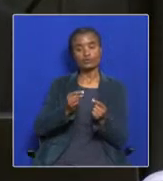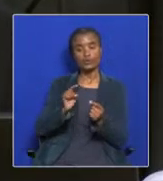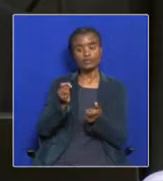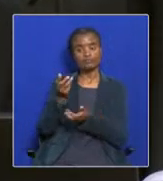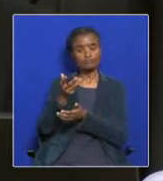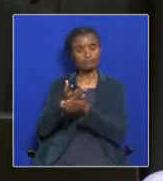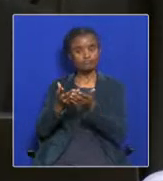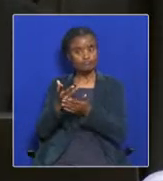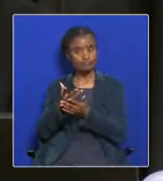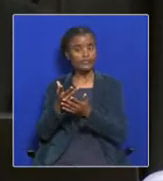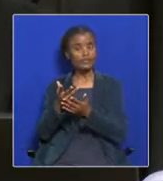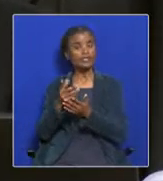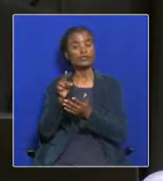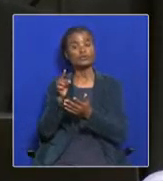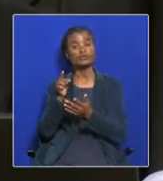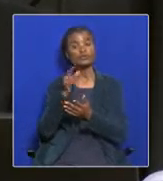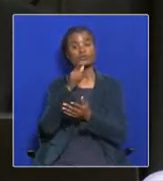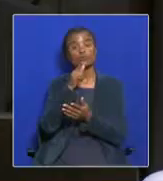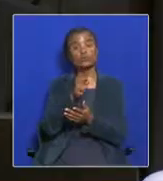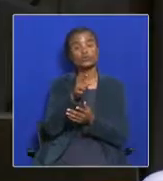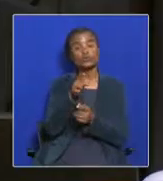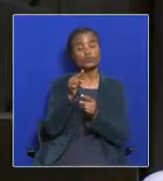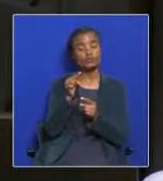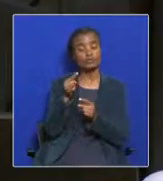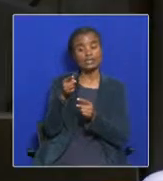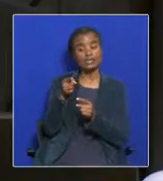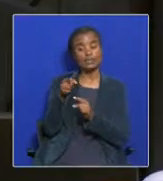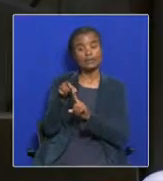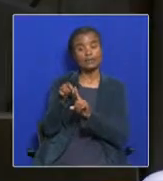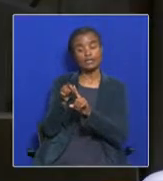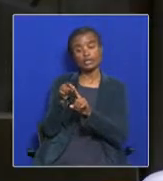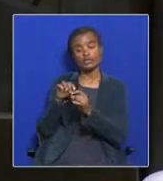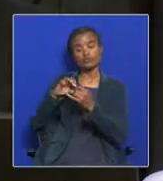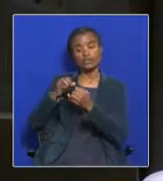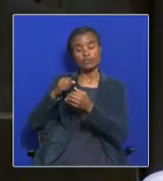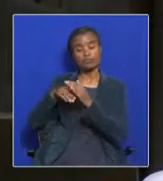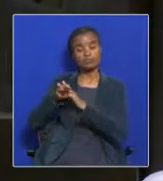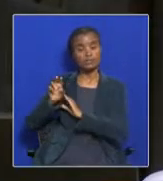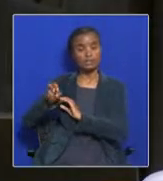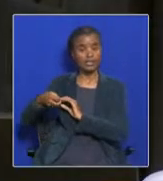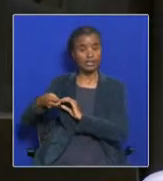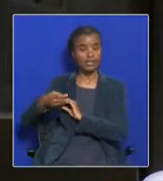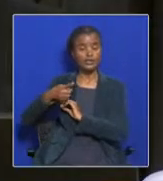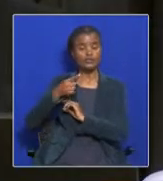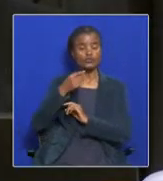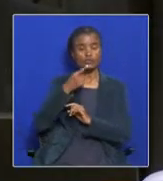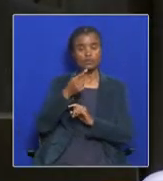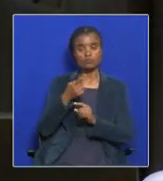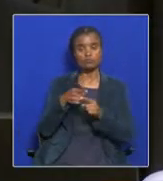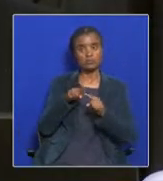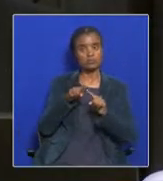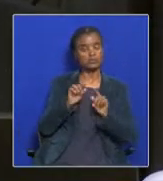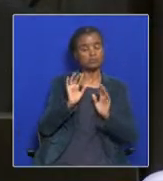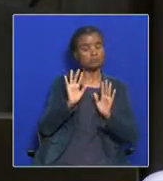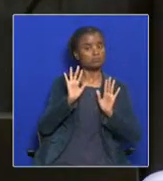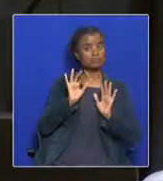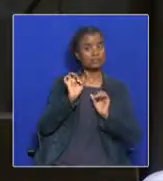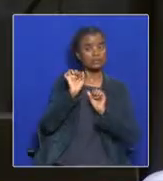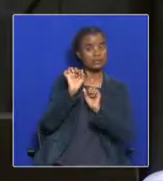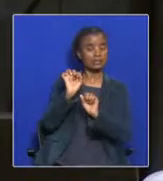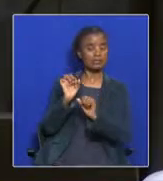and you're excusing yourself by saying, well, it was his to deal with. He's my superior. I couldn't ask